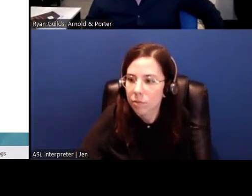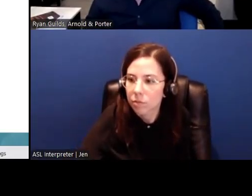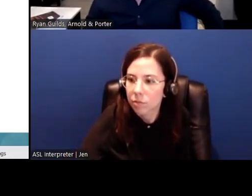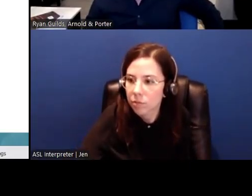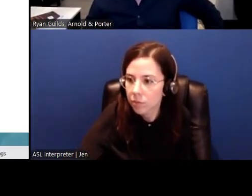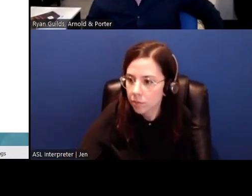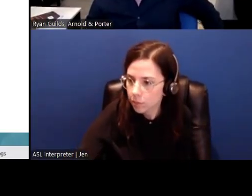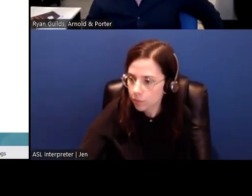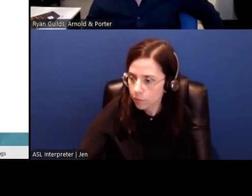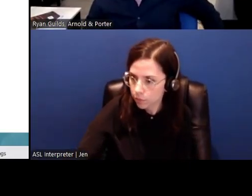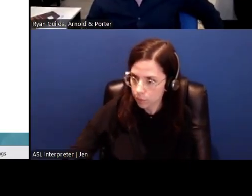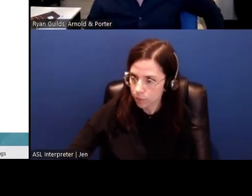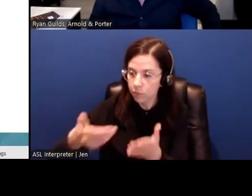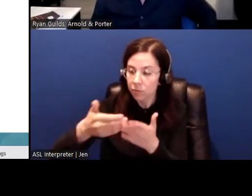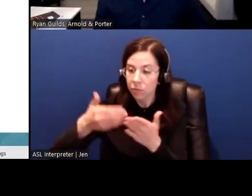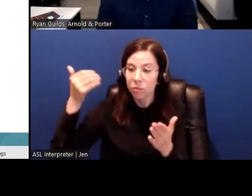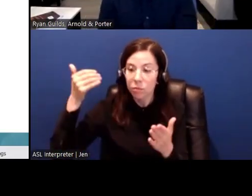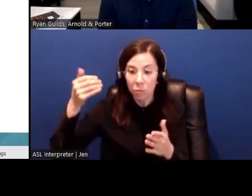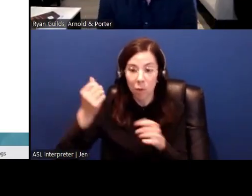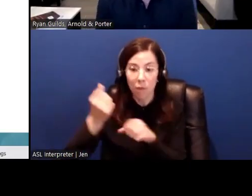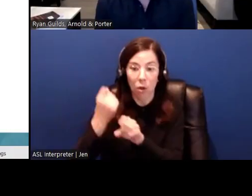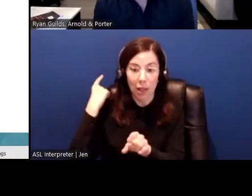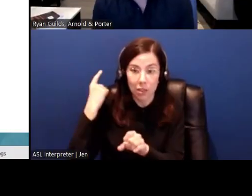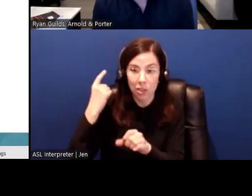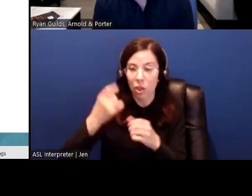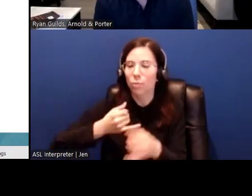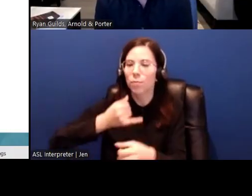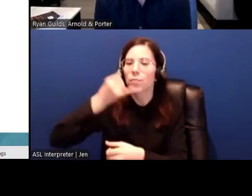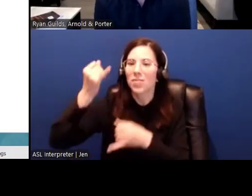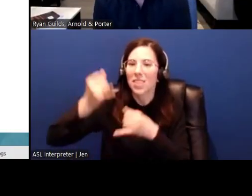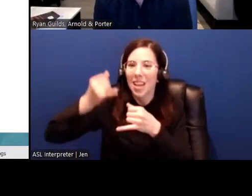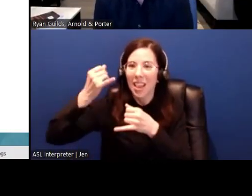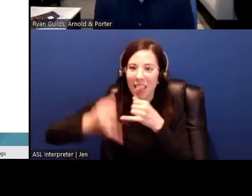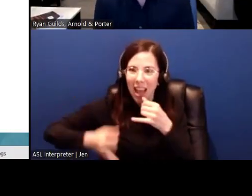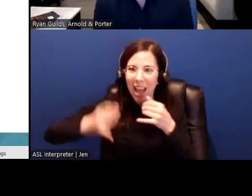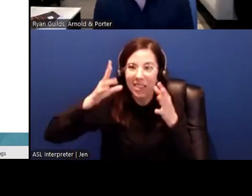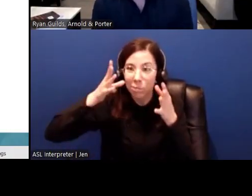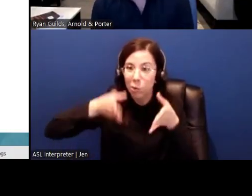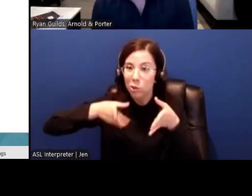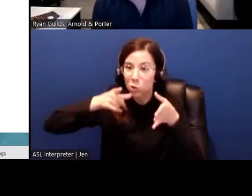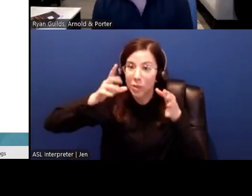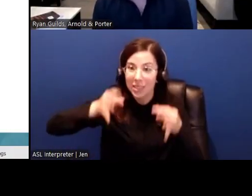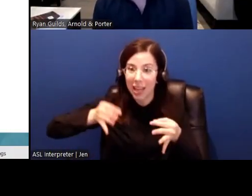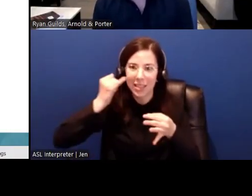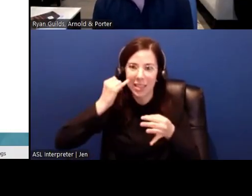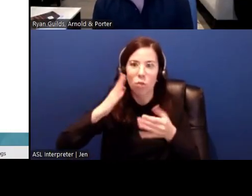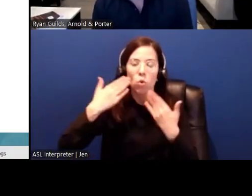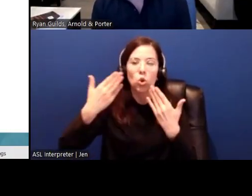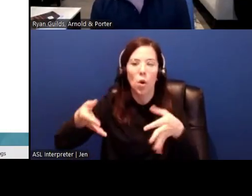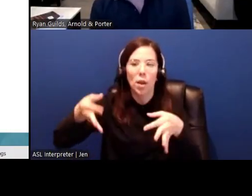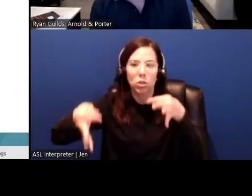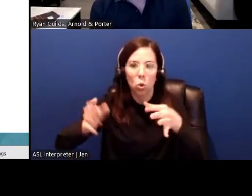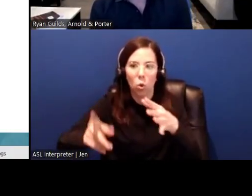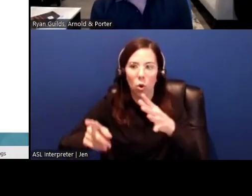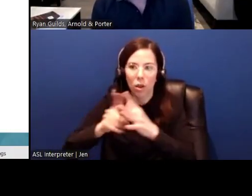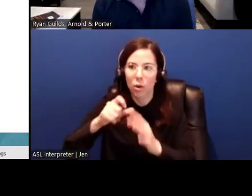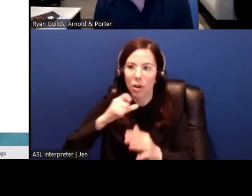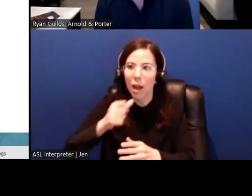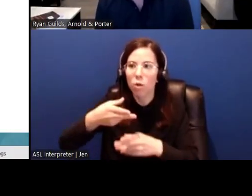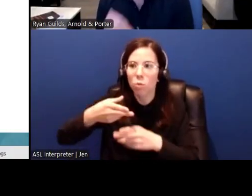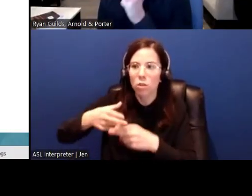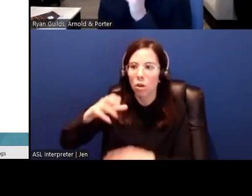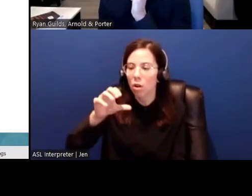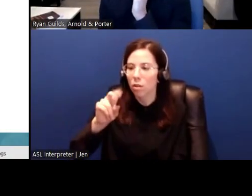the final decision maker as to whether or not a case would go to trial was what was called the convening authority.